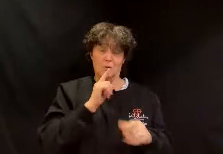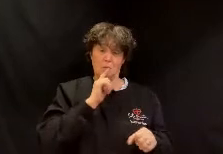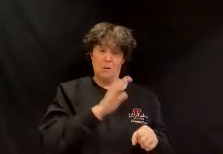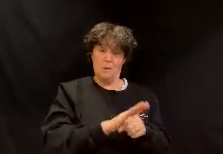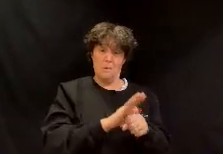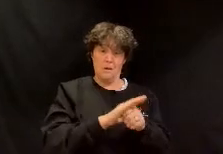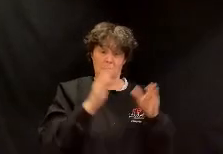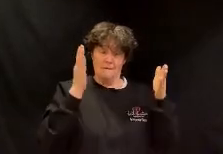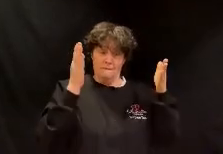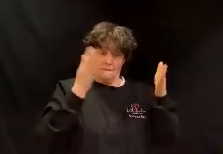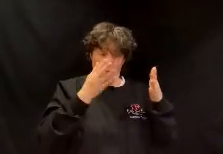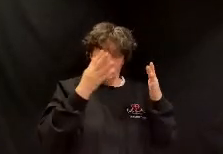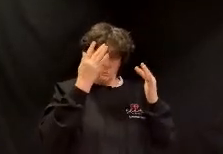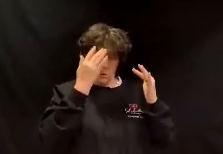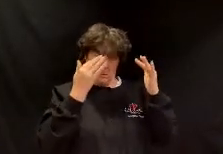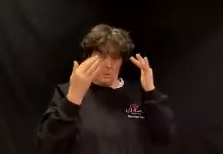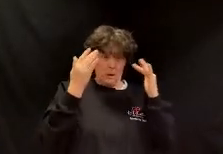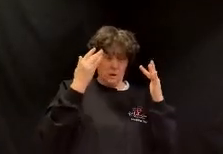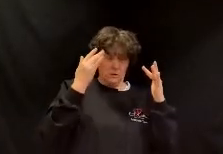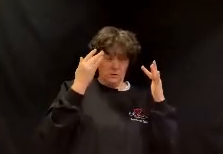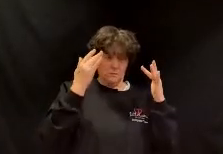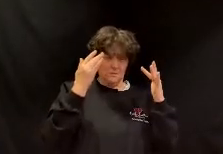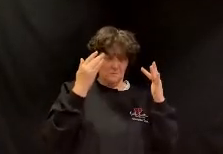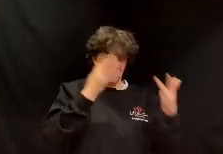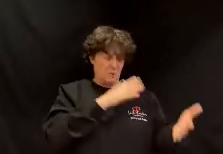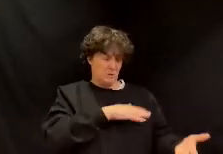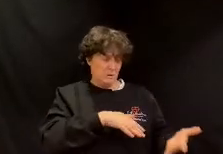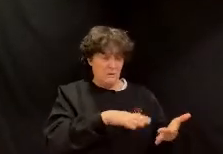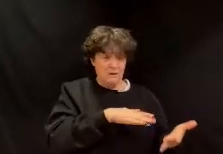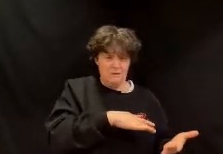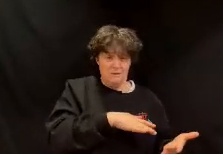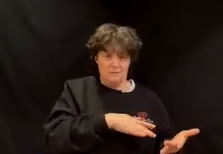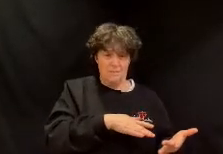Focus, meditate, chew it over, right?